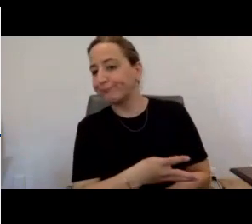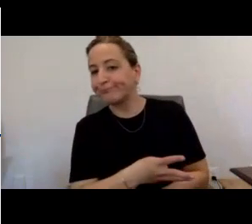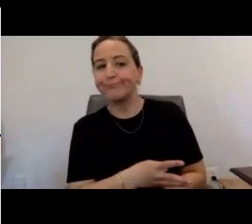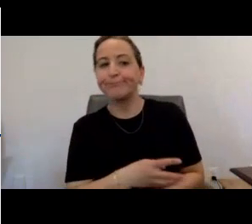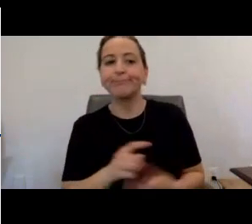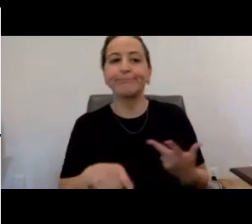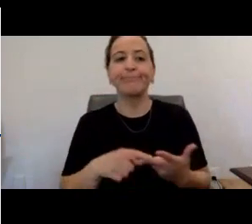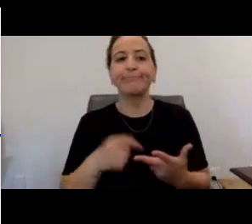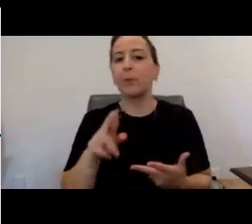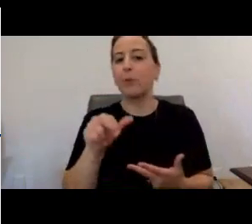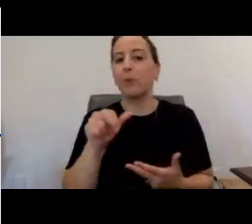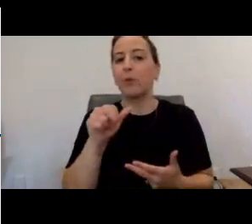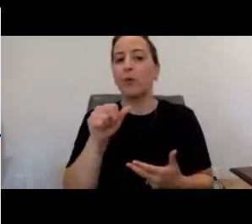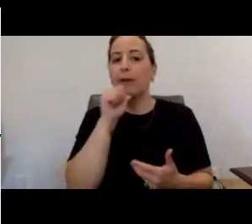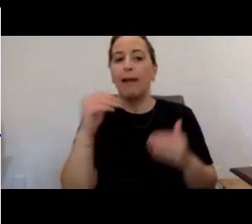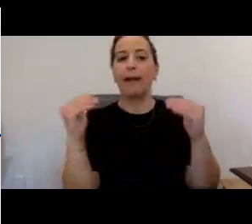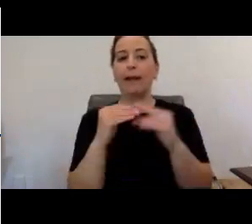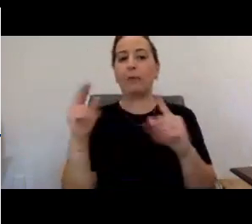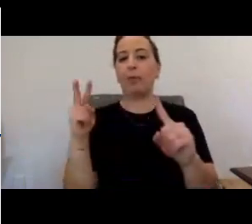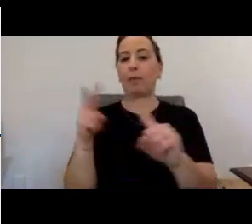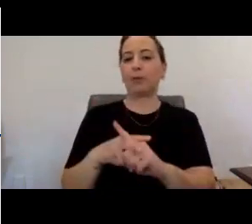or for female tenants.